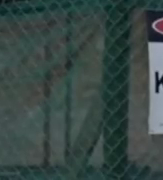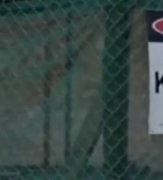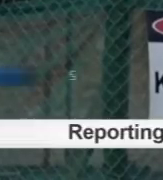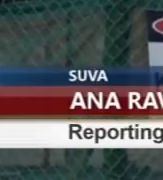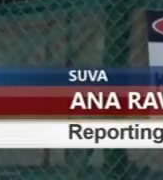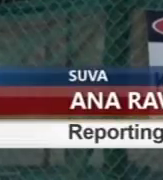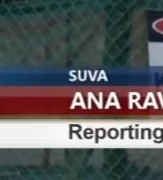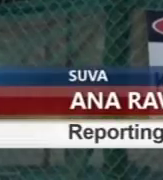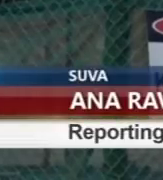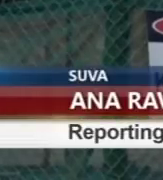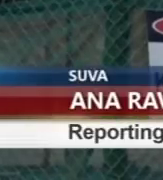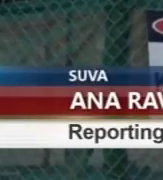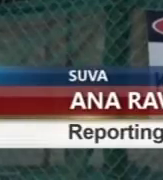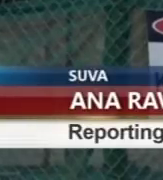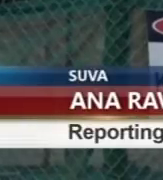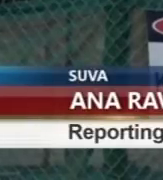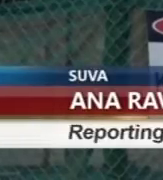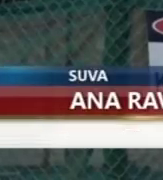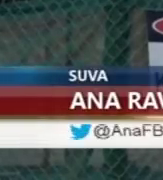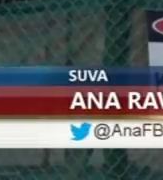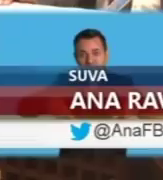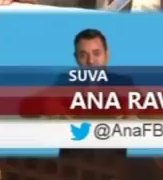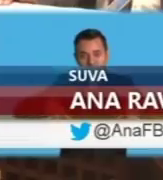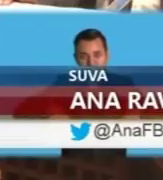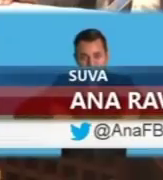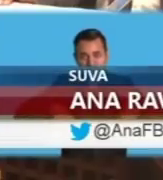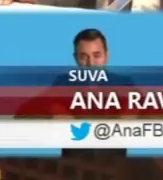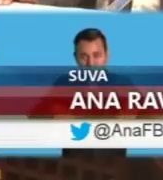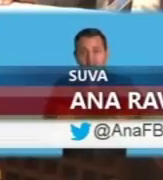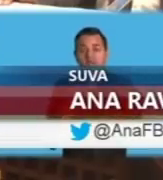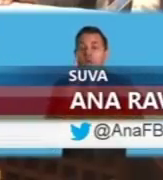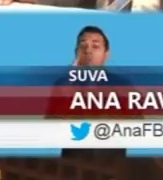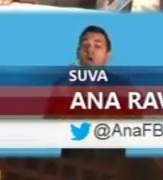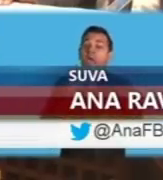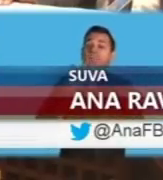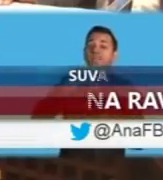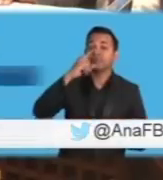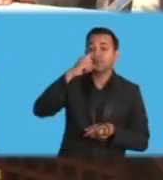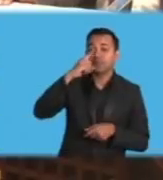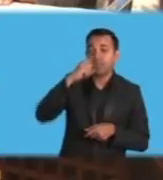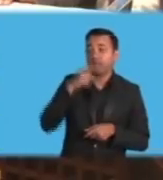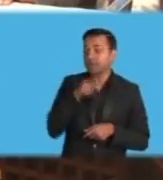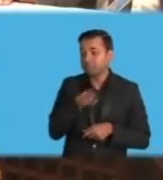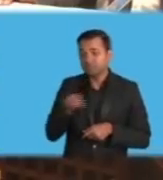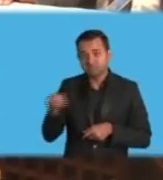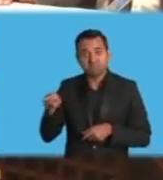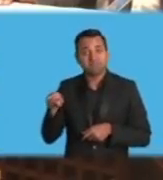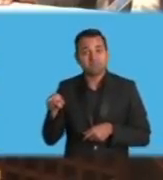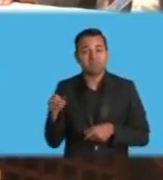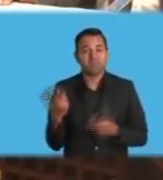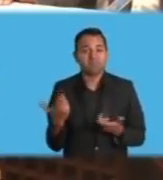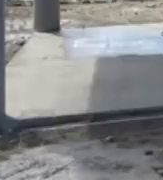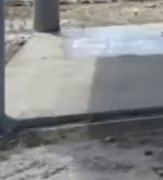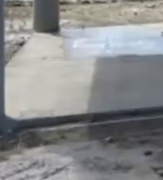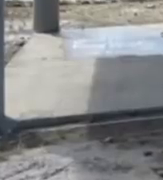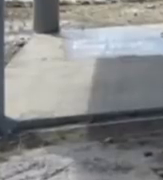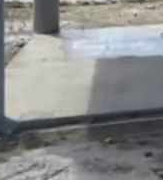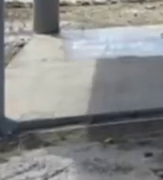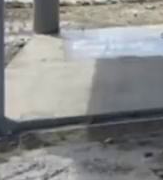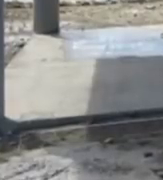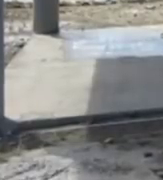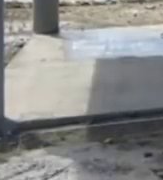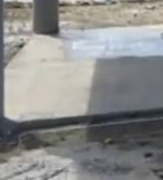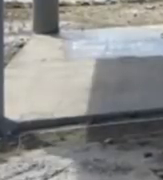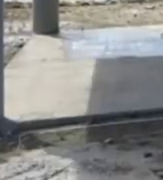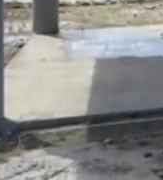Market vendors are eager to sell their produce at the new Langara market. Local Government Minister Praveen Kumar says general fitting work is expected to